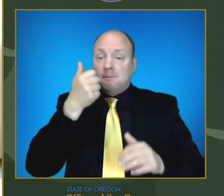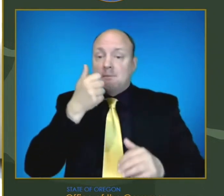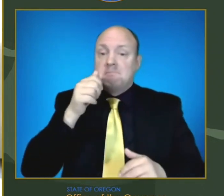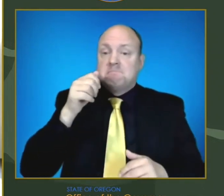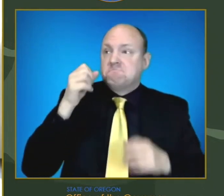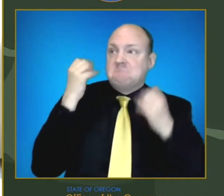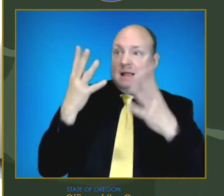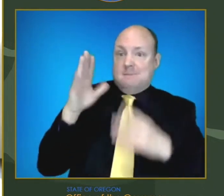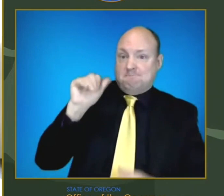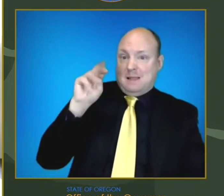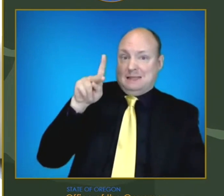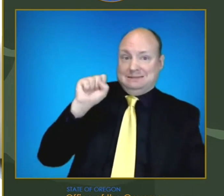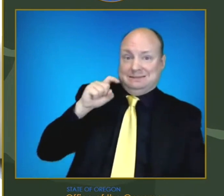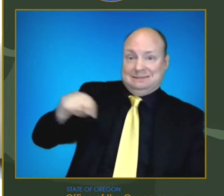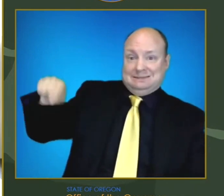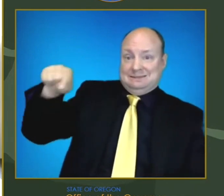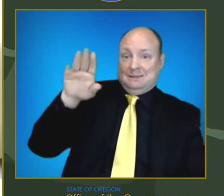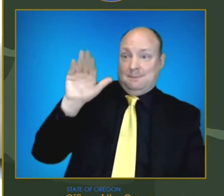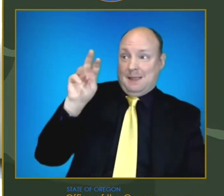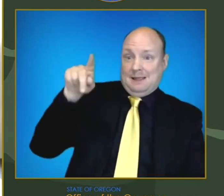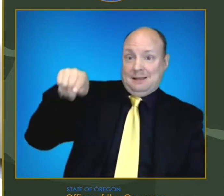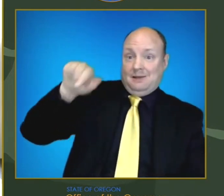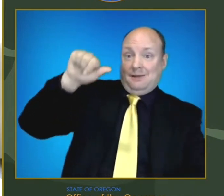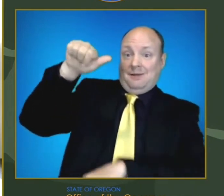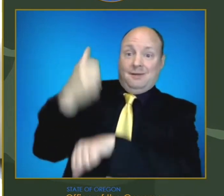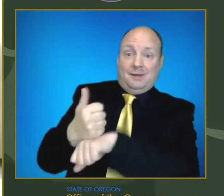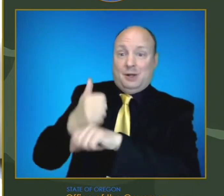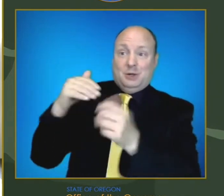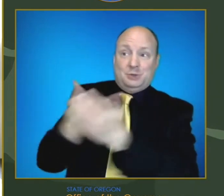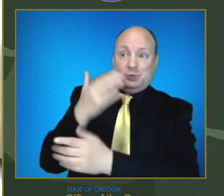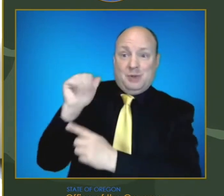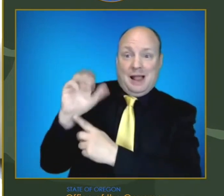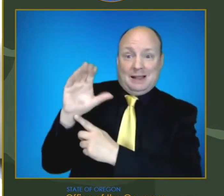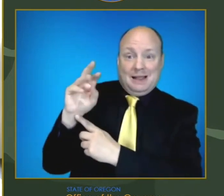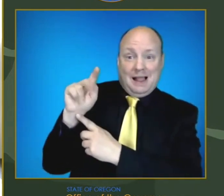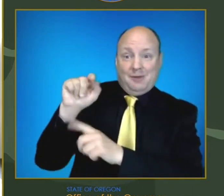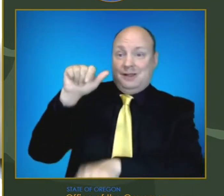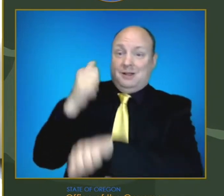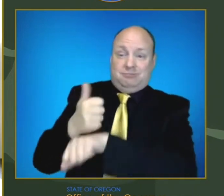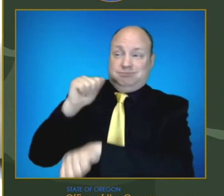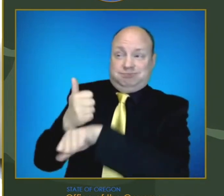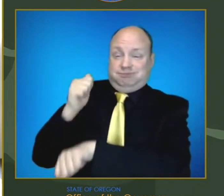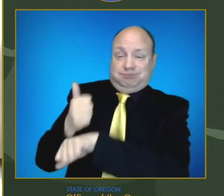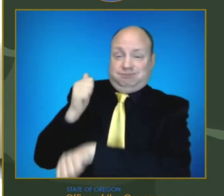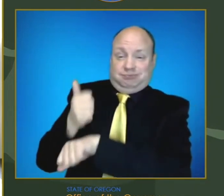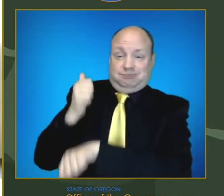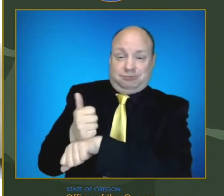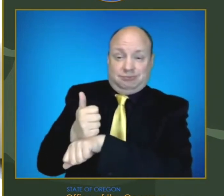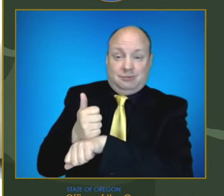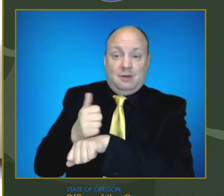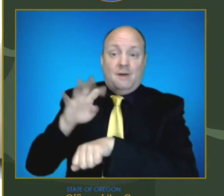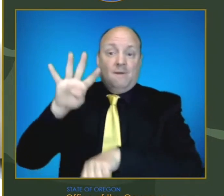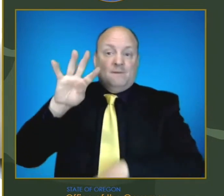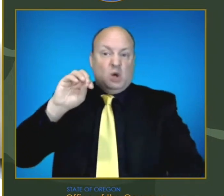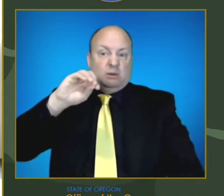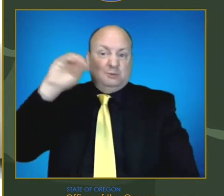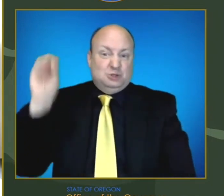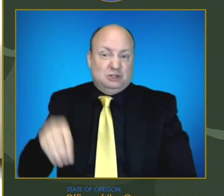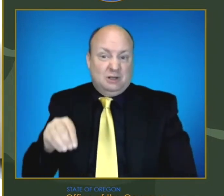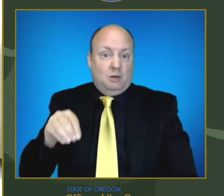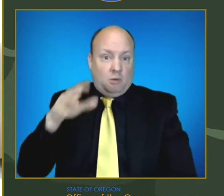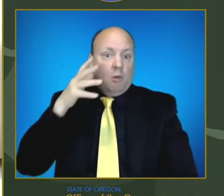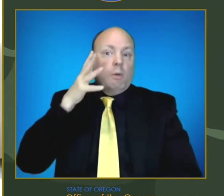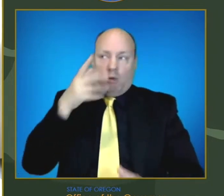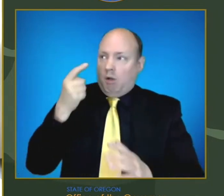opened increased by 41% in the months when there was a raffle for cash